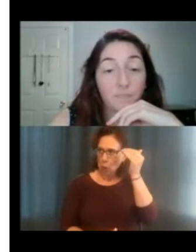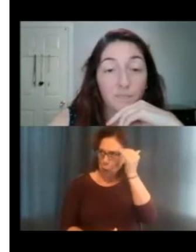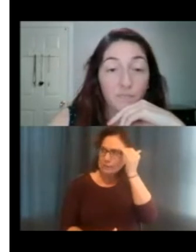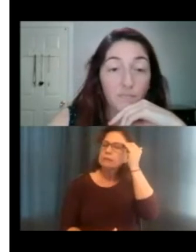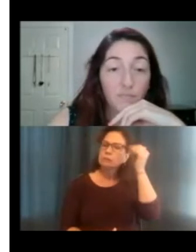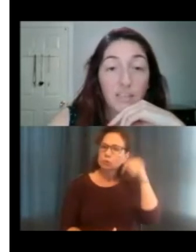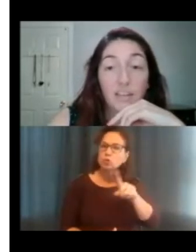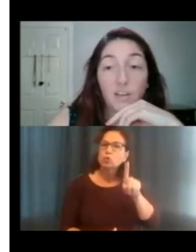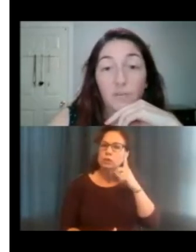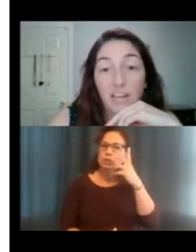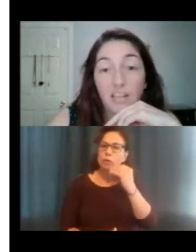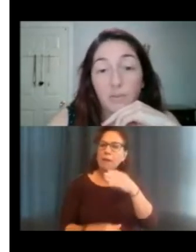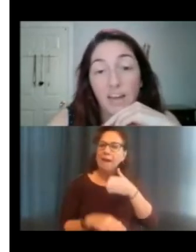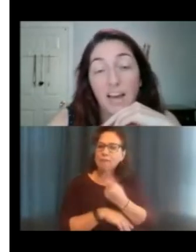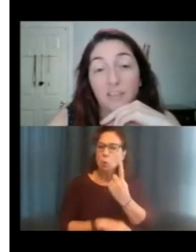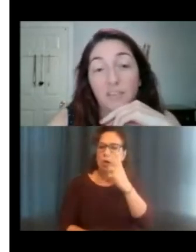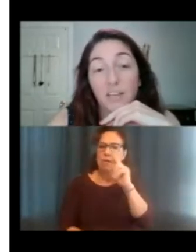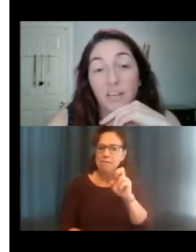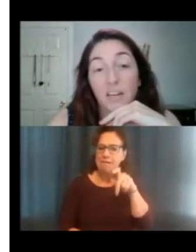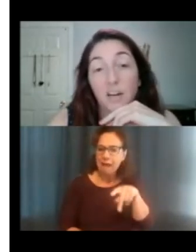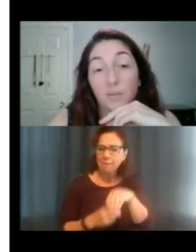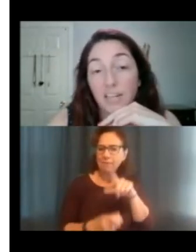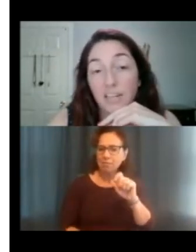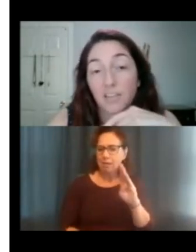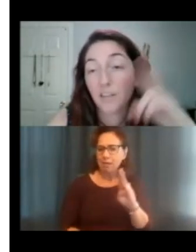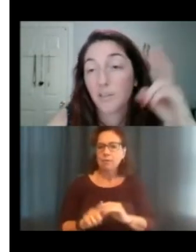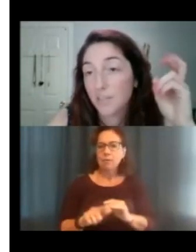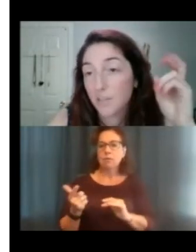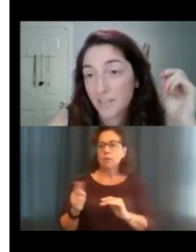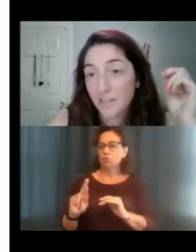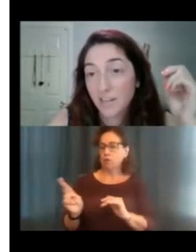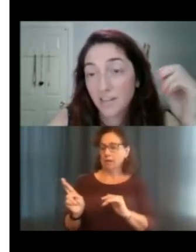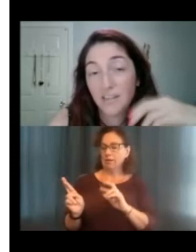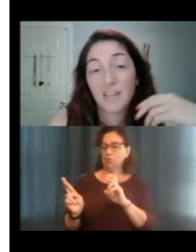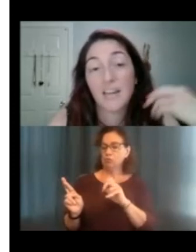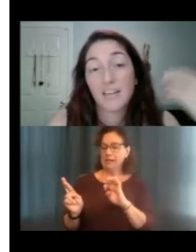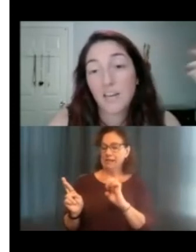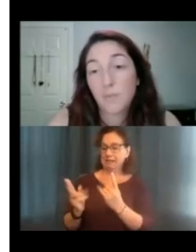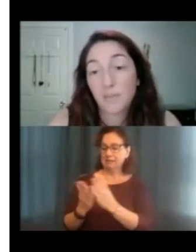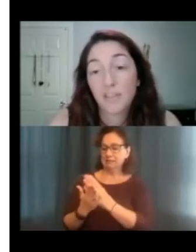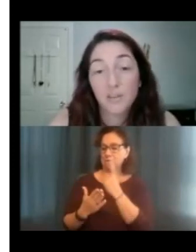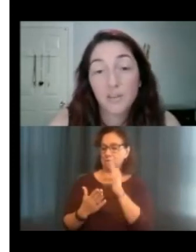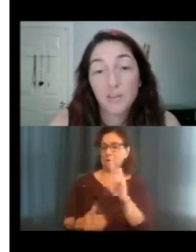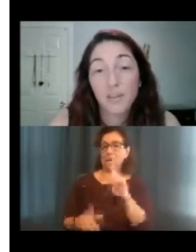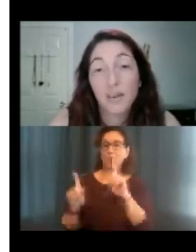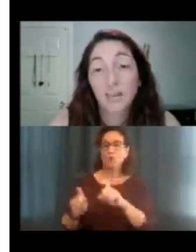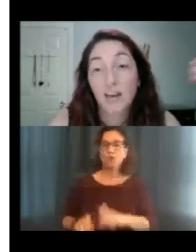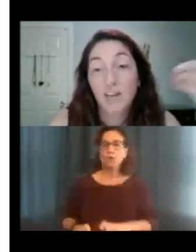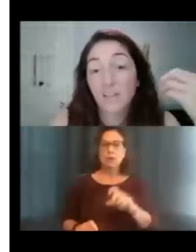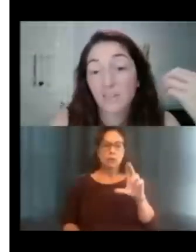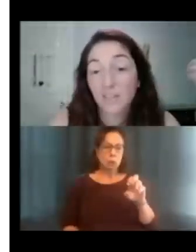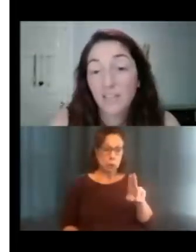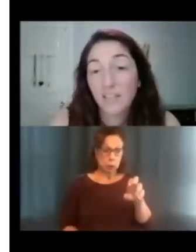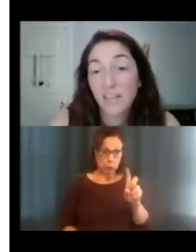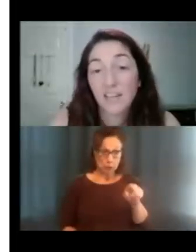laboratory. And then on the right, we have ratings on that lucid questionnaire. And again, people in the cued group had